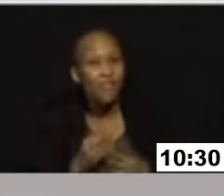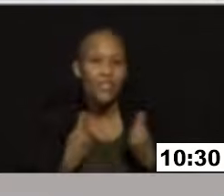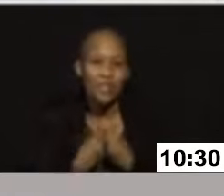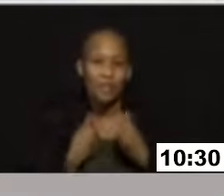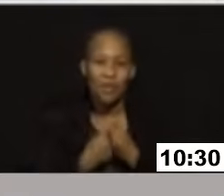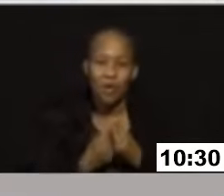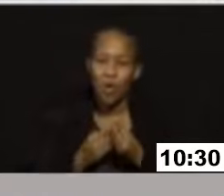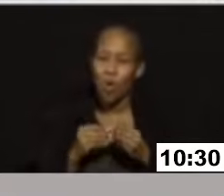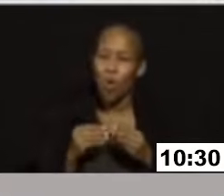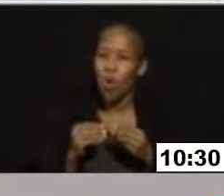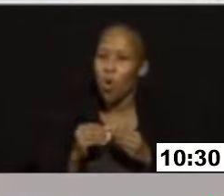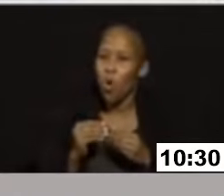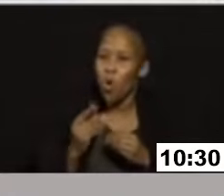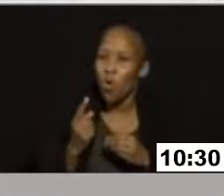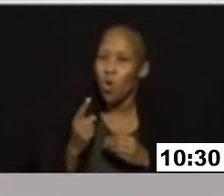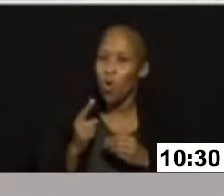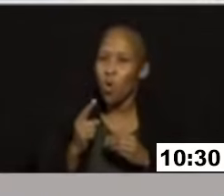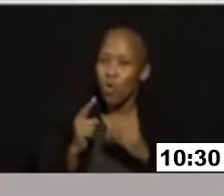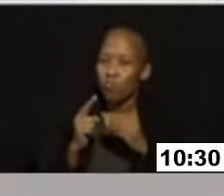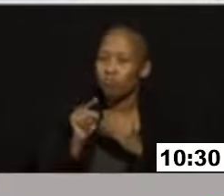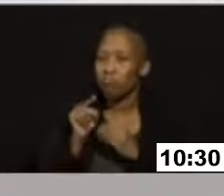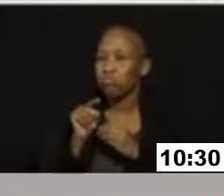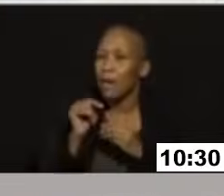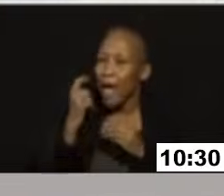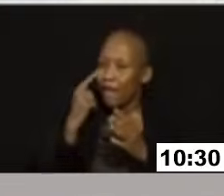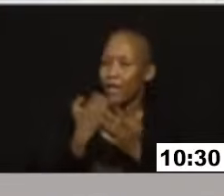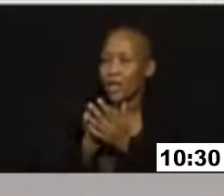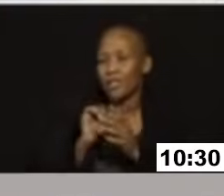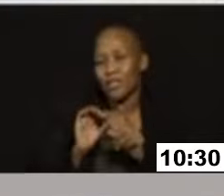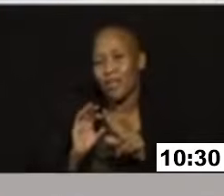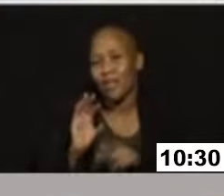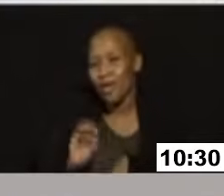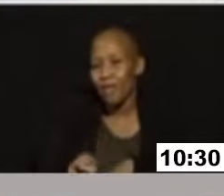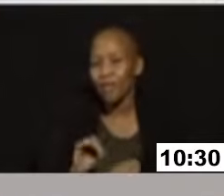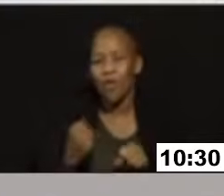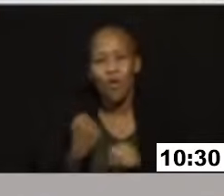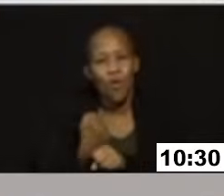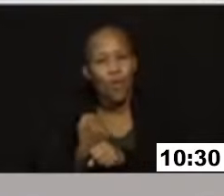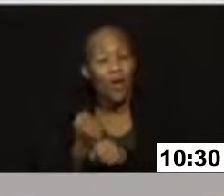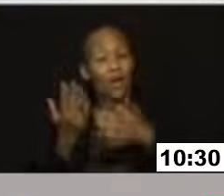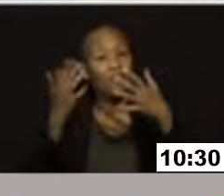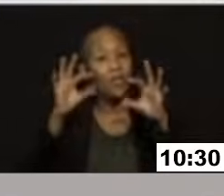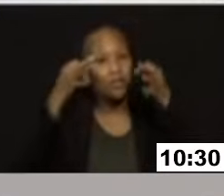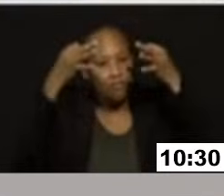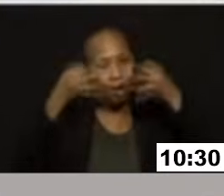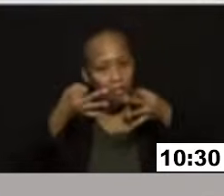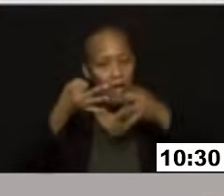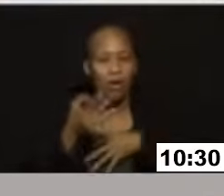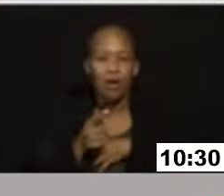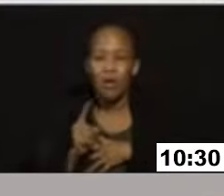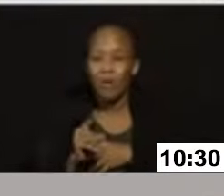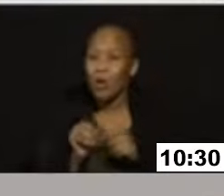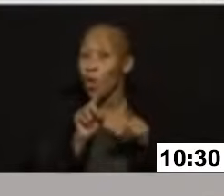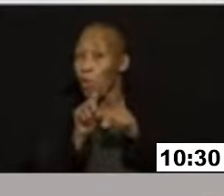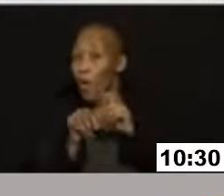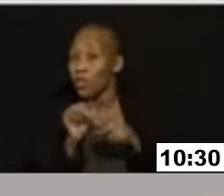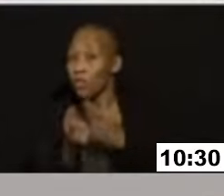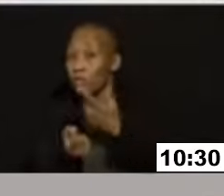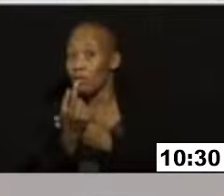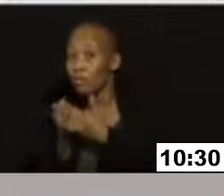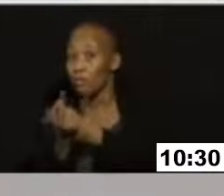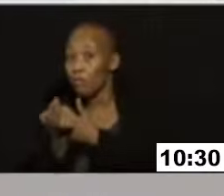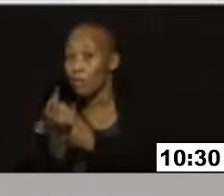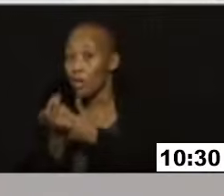witness statements or other evidence that they have. They work through that, they filter it, they decide what questions are going to be put and